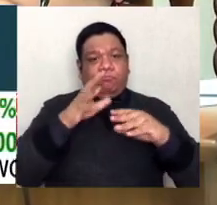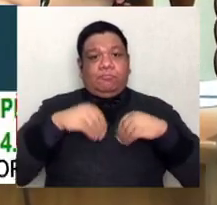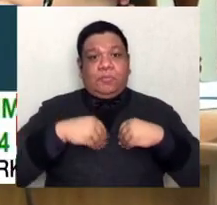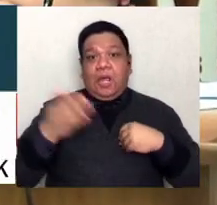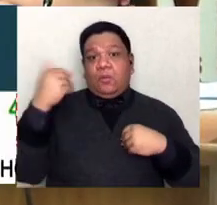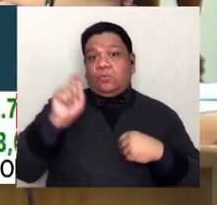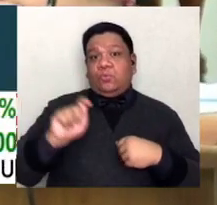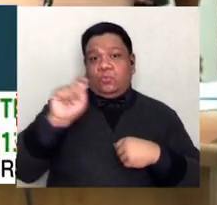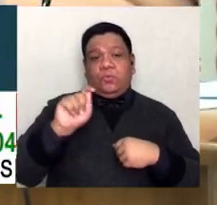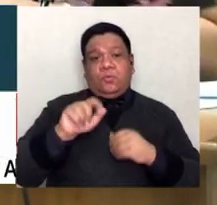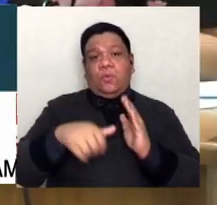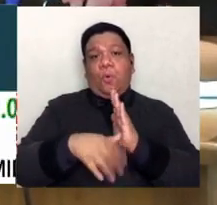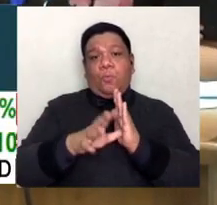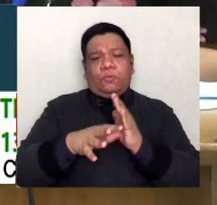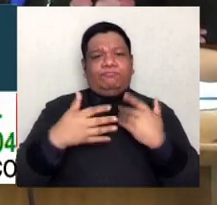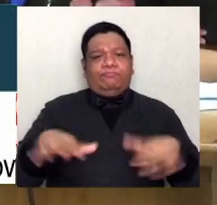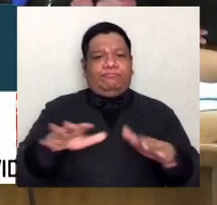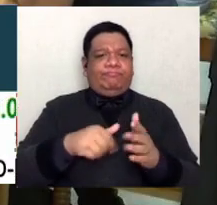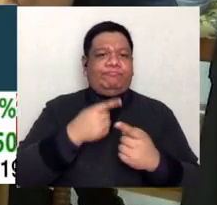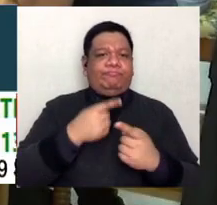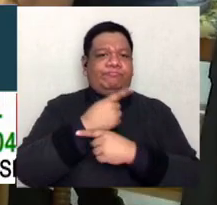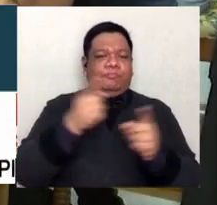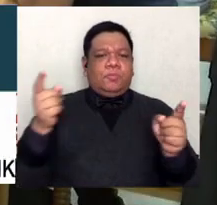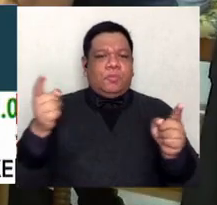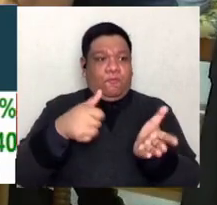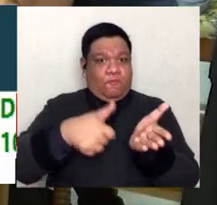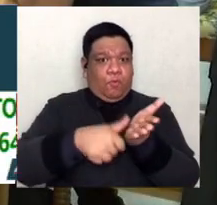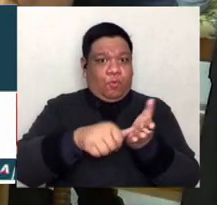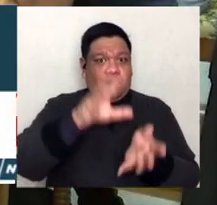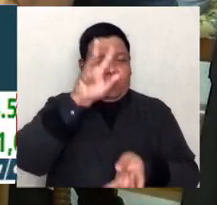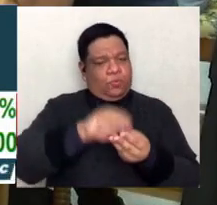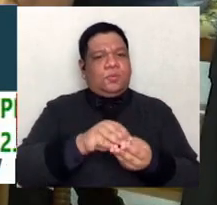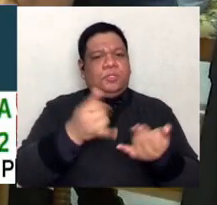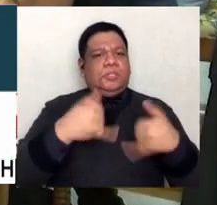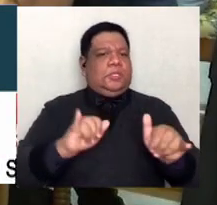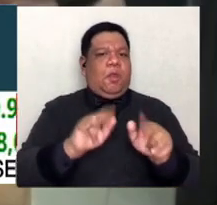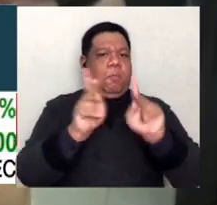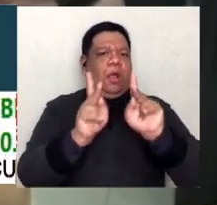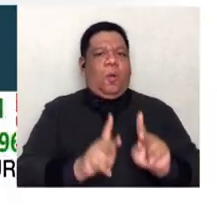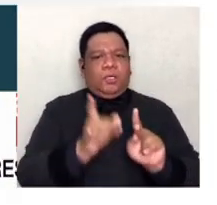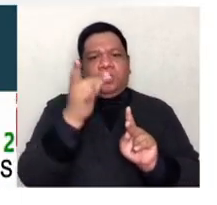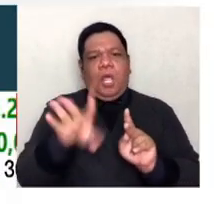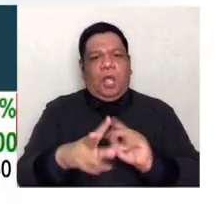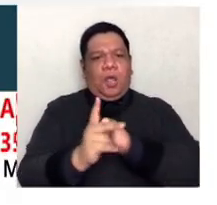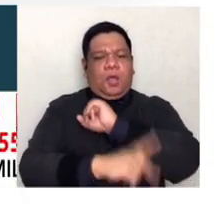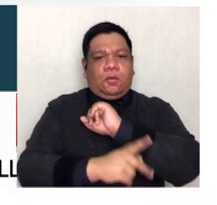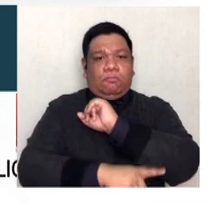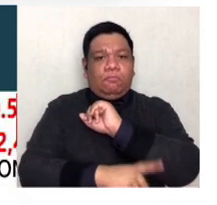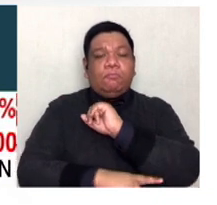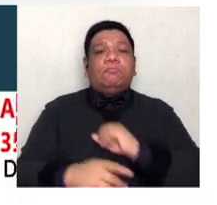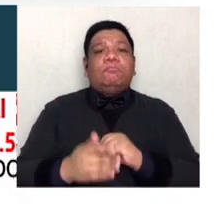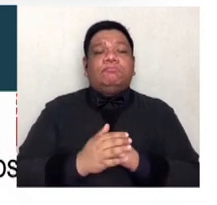Palawan will remain as one province based on the official results of last Saturday's plebiscite. More than 172,000